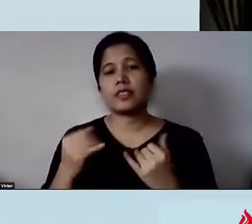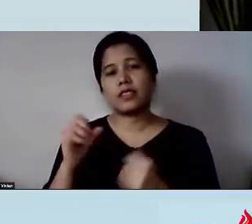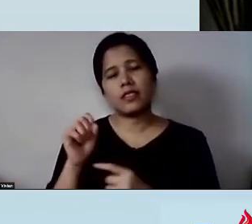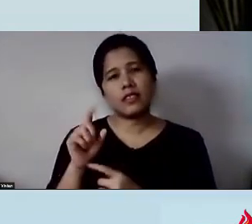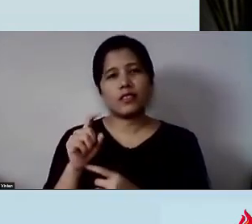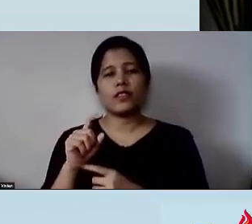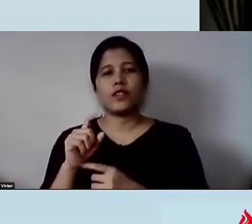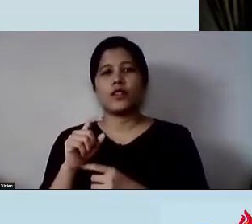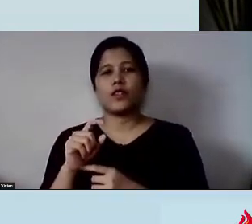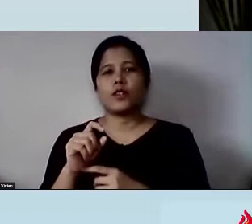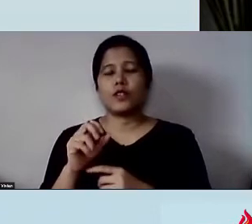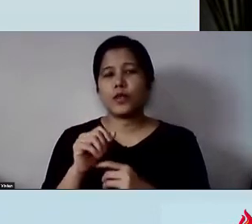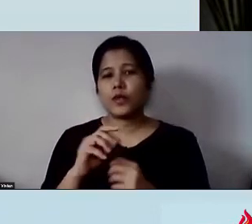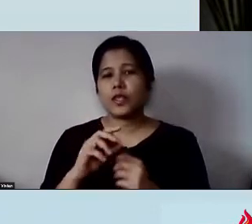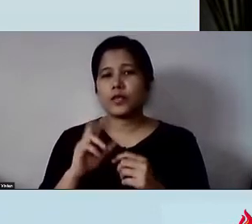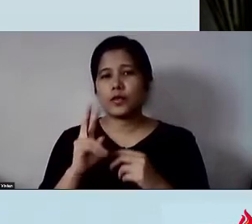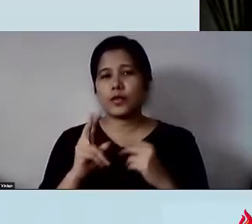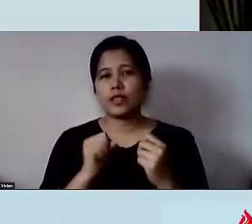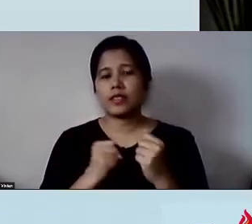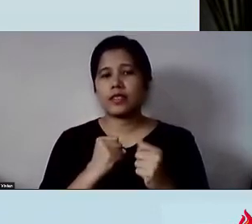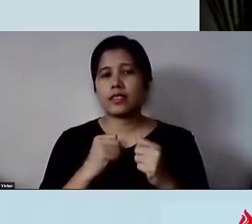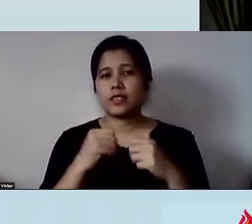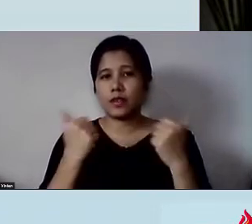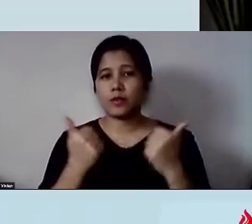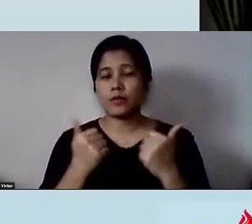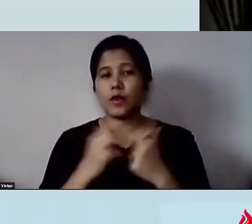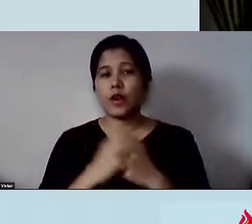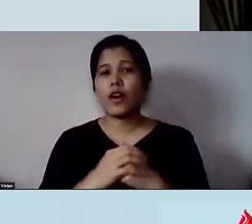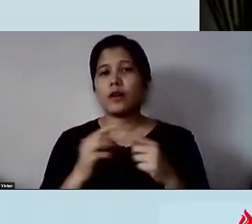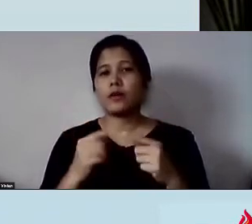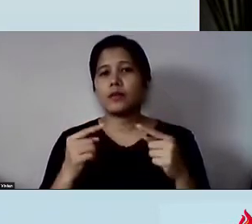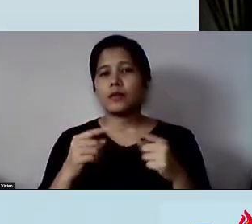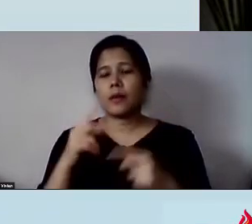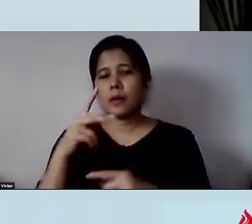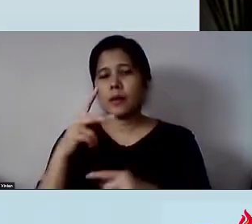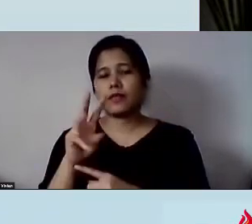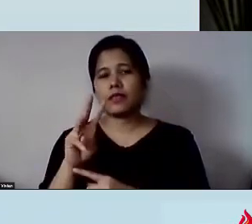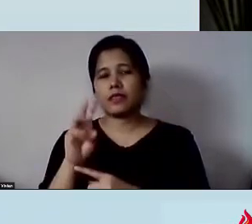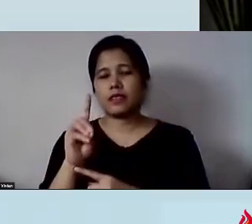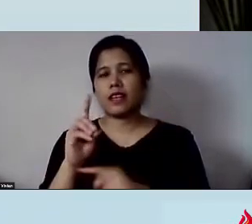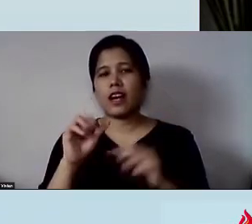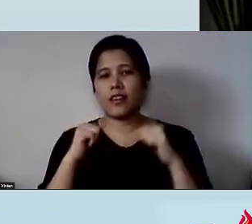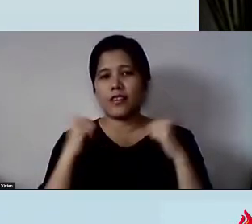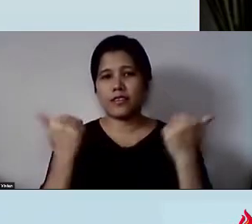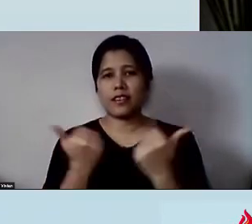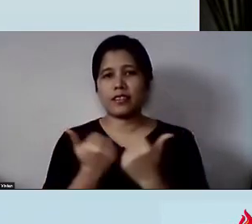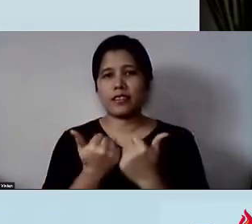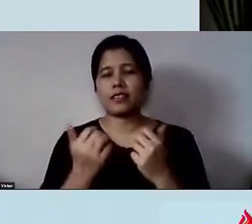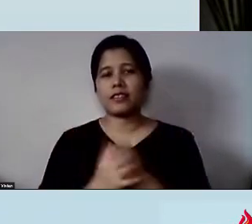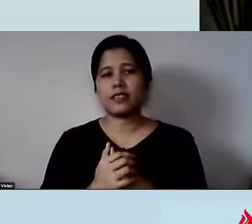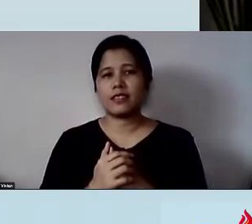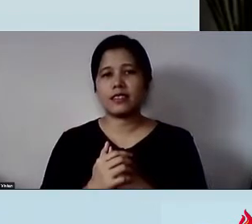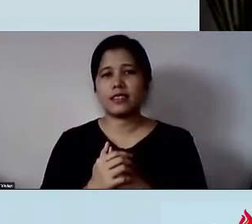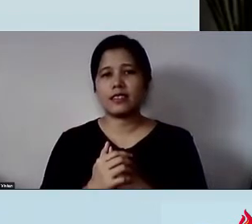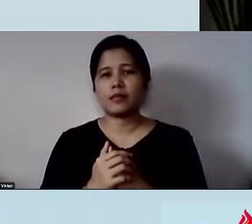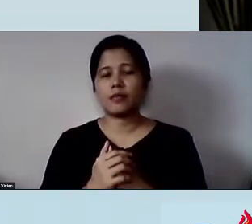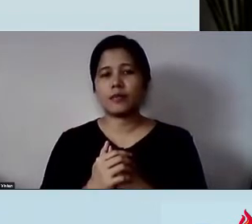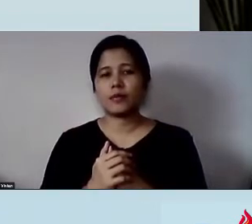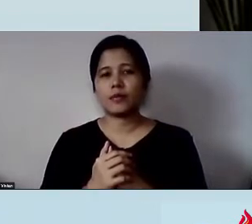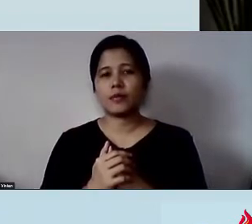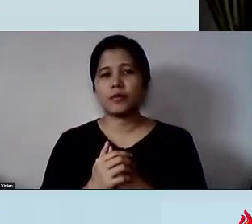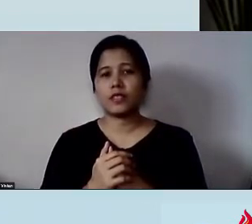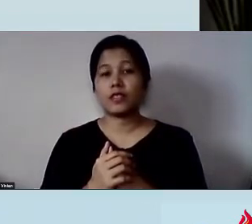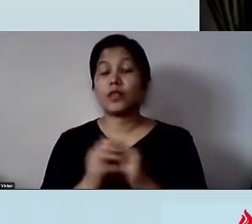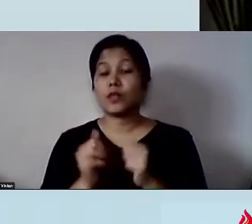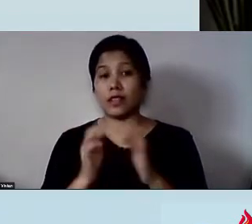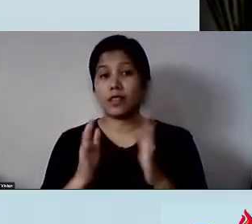011-2001, the resolution adopting the establishment of the Office of Persons with Disabilities Affairs in every local government in the Philippines. So